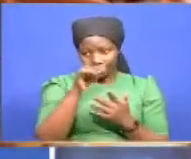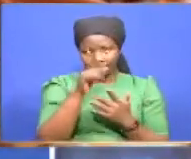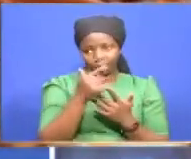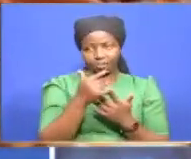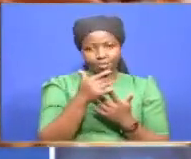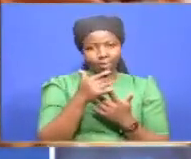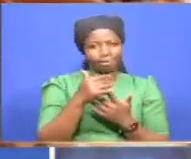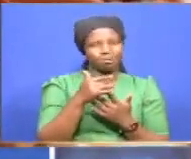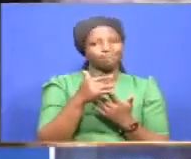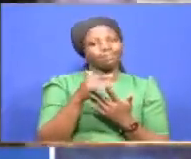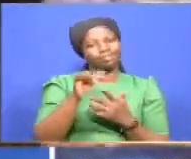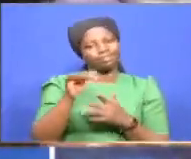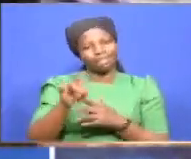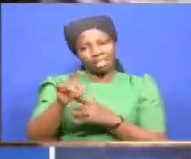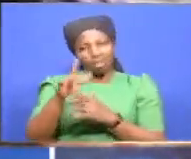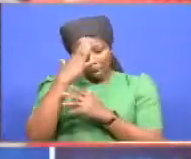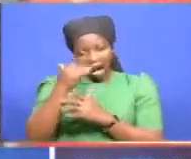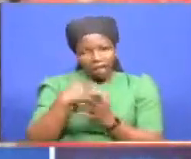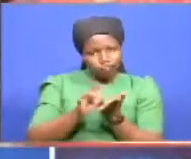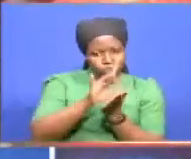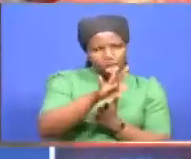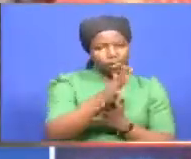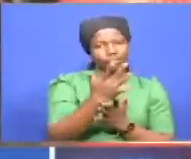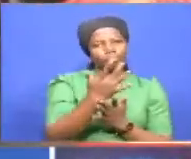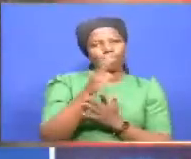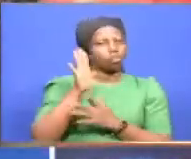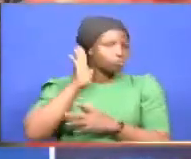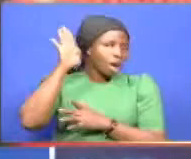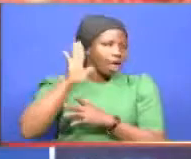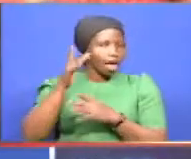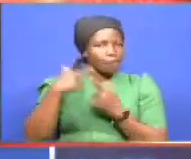his stellar work ethic over the last 7 years.